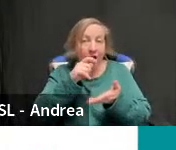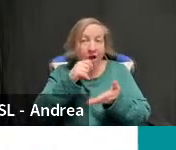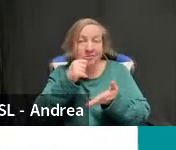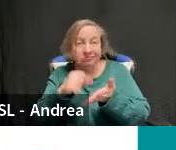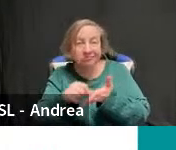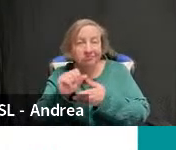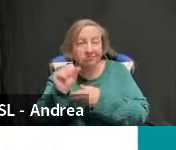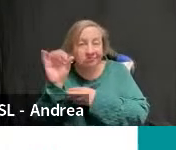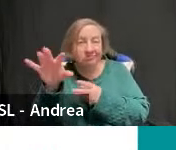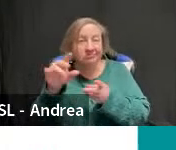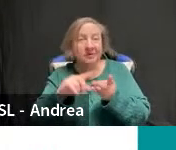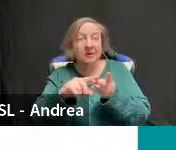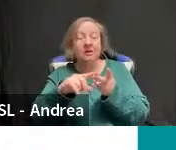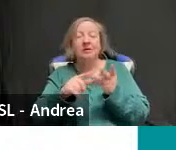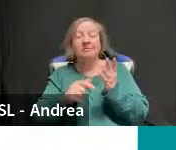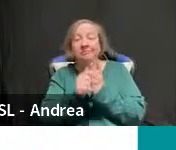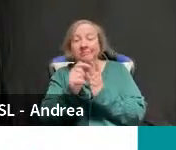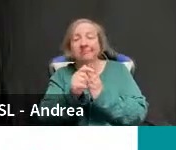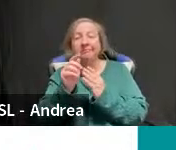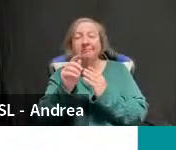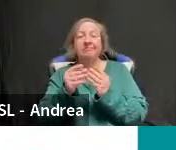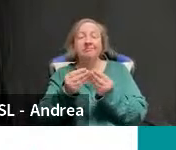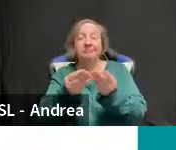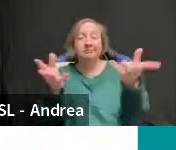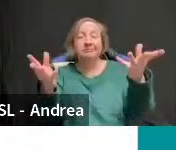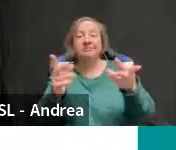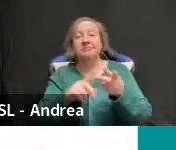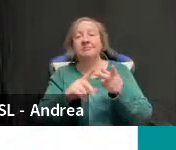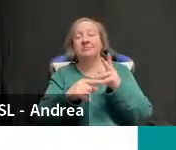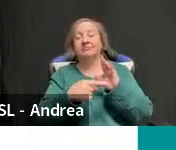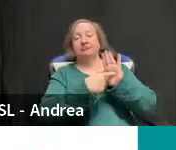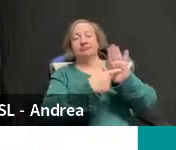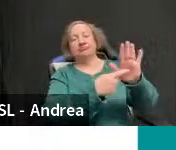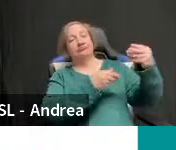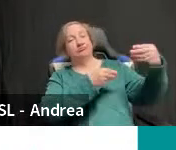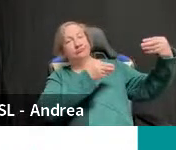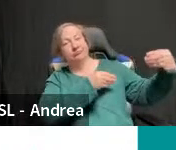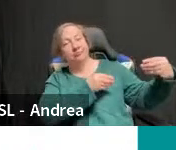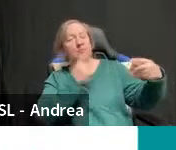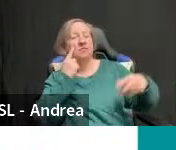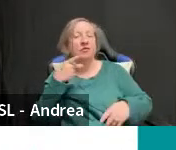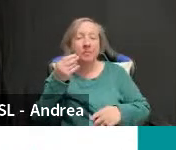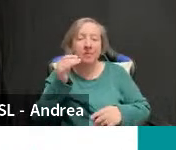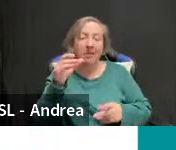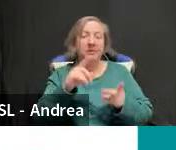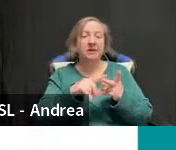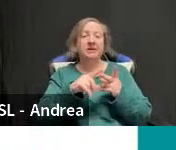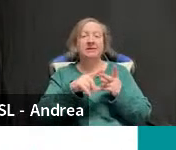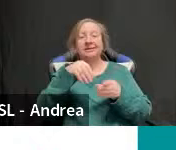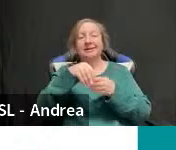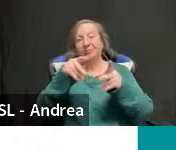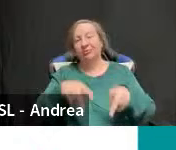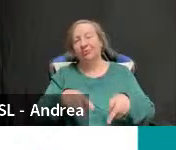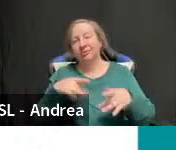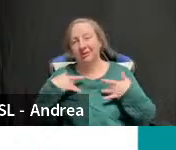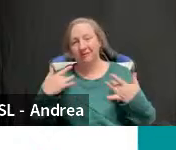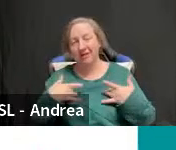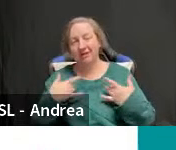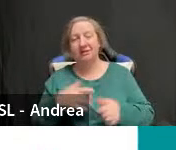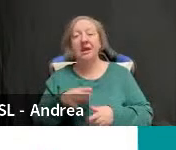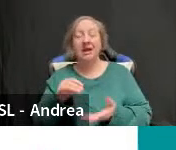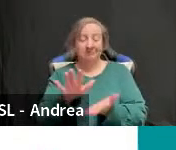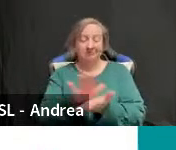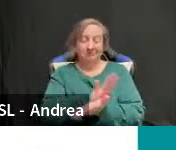mailers, and display items for our public in-person events, and fact sheet, which